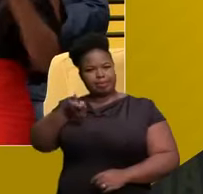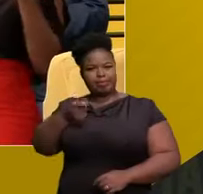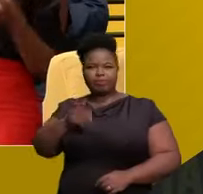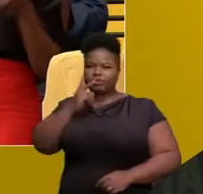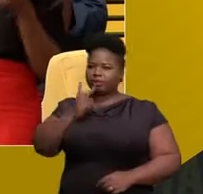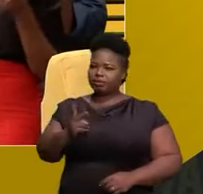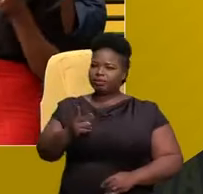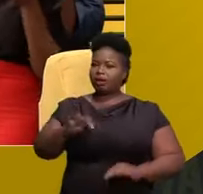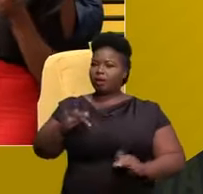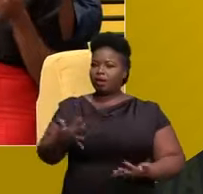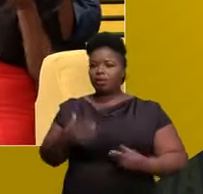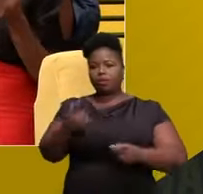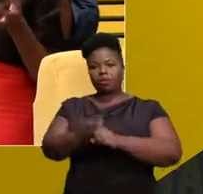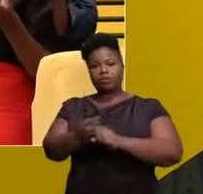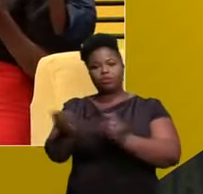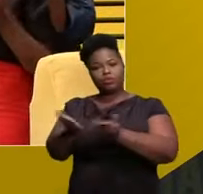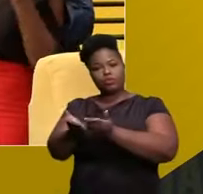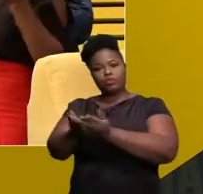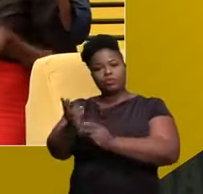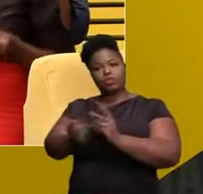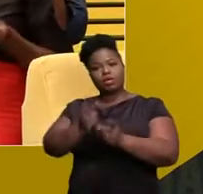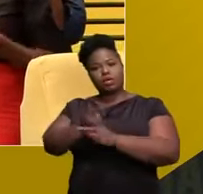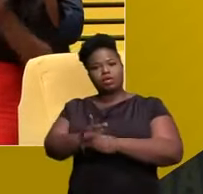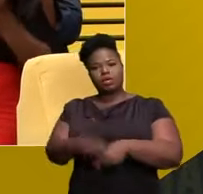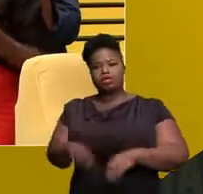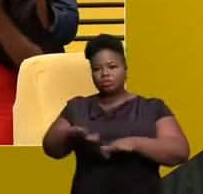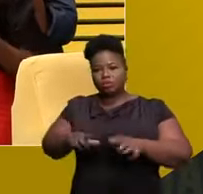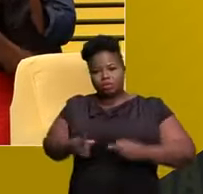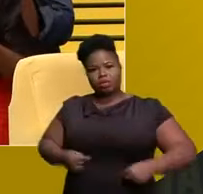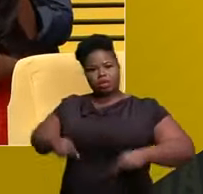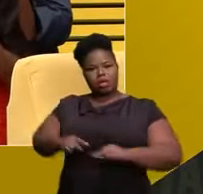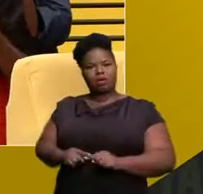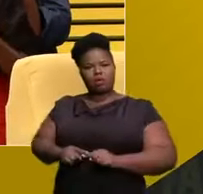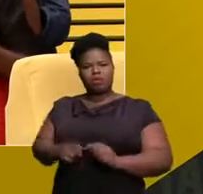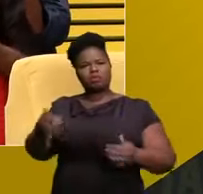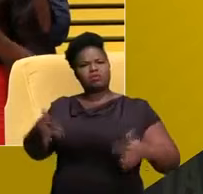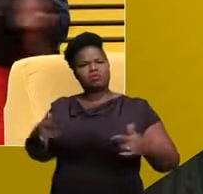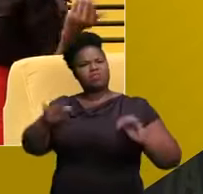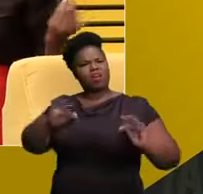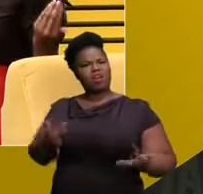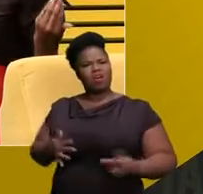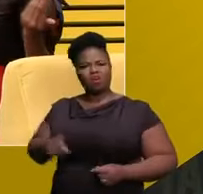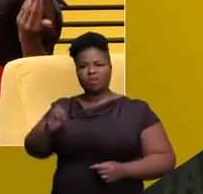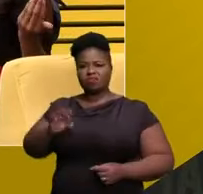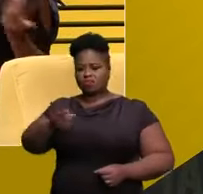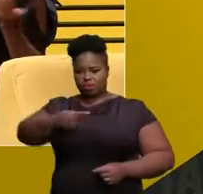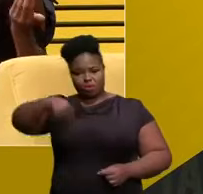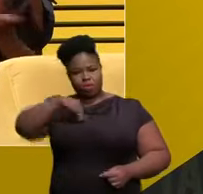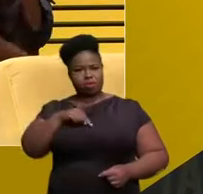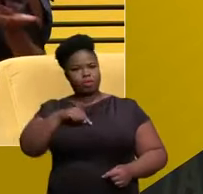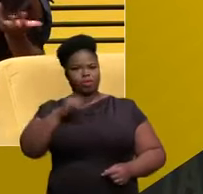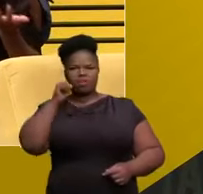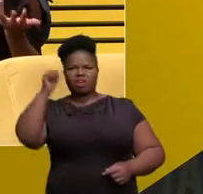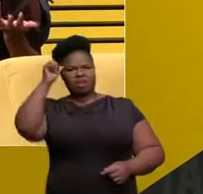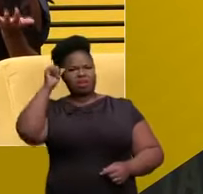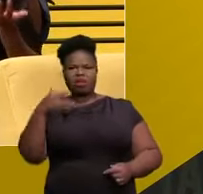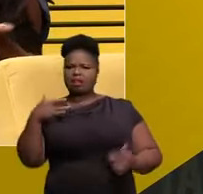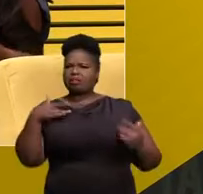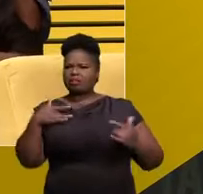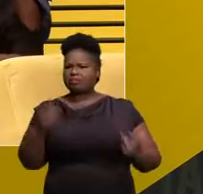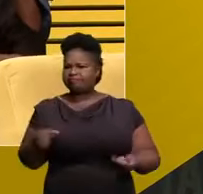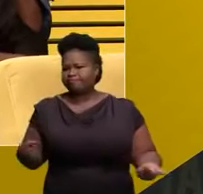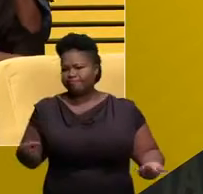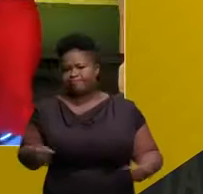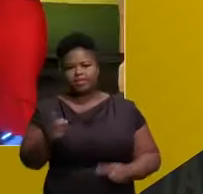of looking at our schools also, our children. How are they going to be surviving if rune the adults are not even surviving